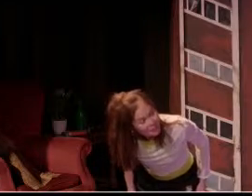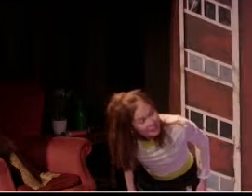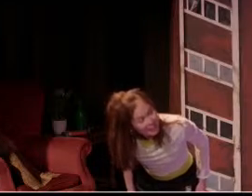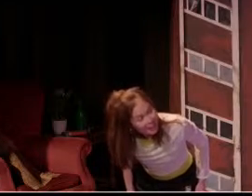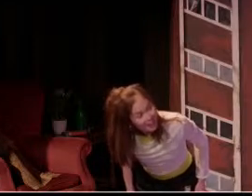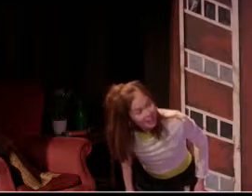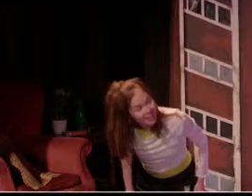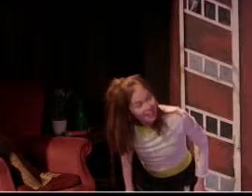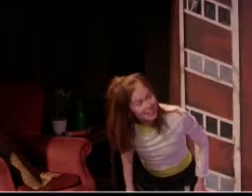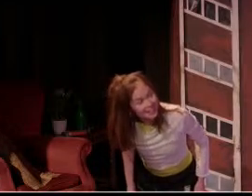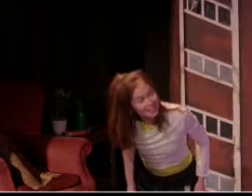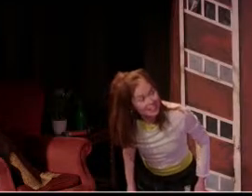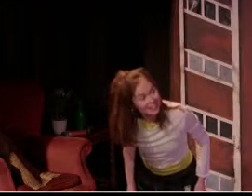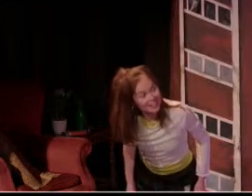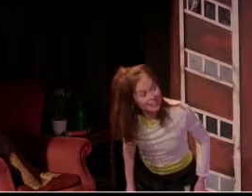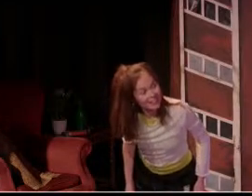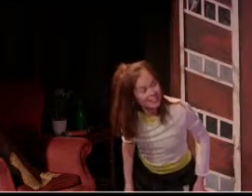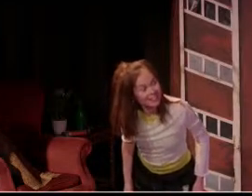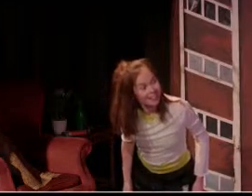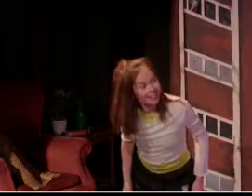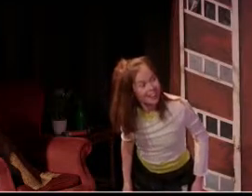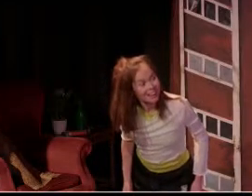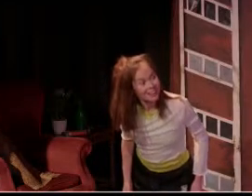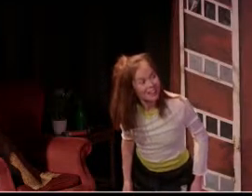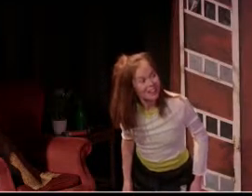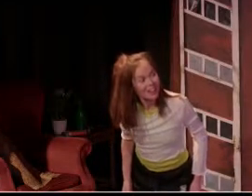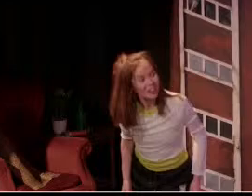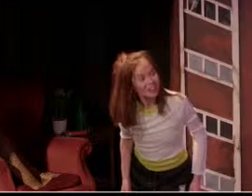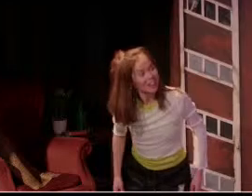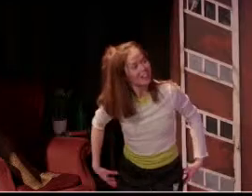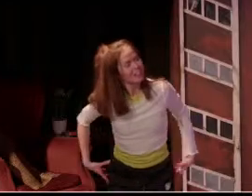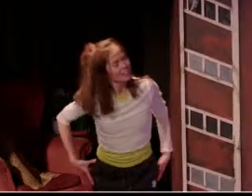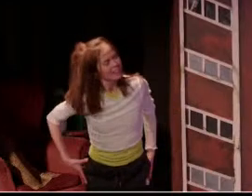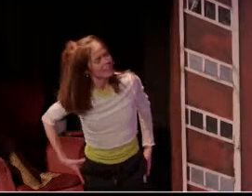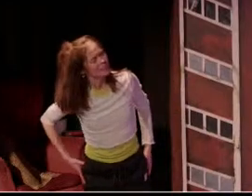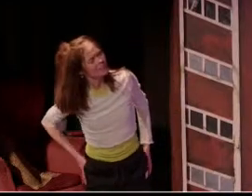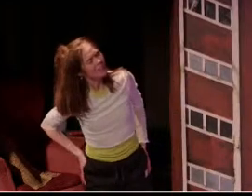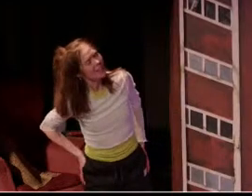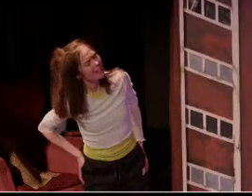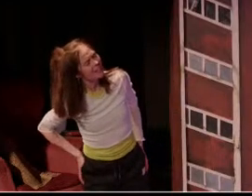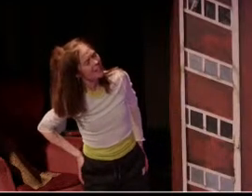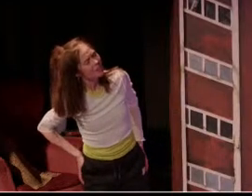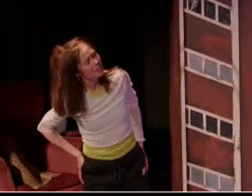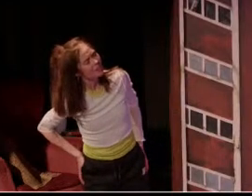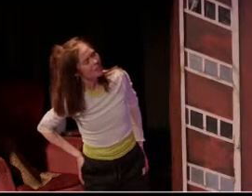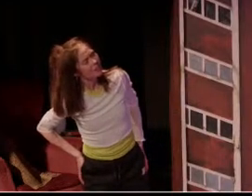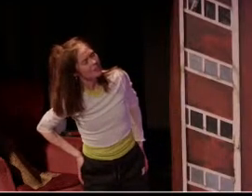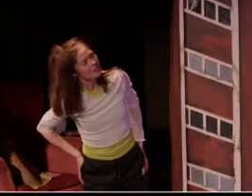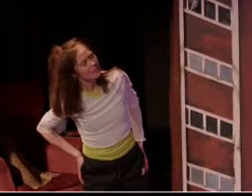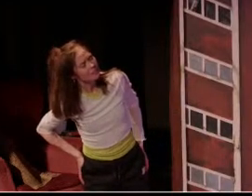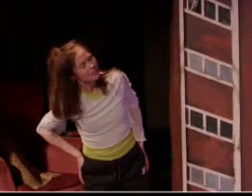wooing a man. It's known by every maid west of here. It's very popular, I assure you.